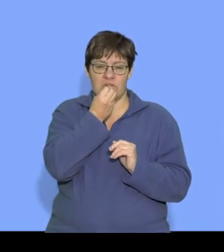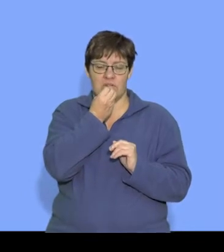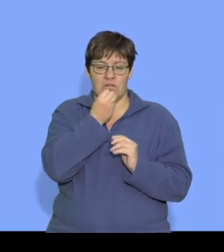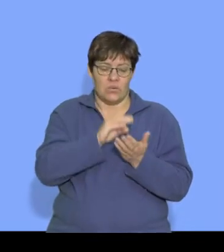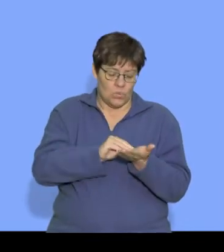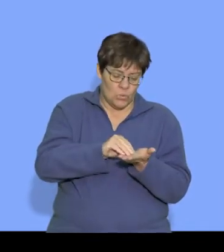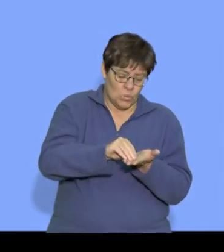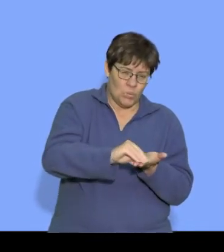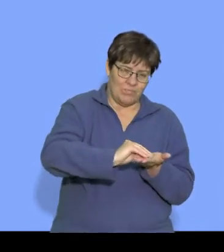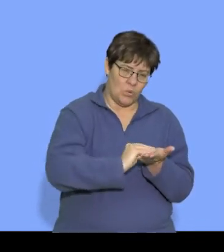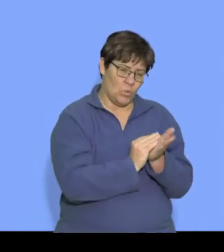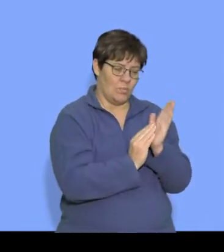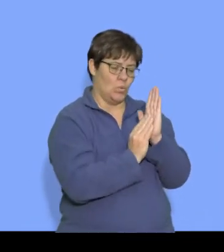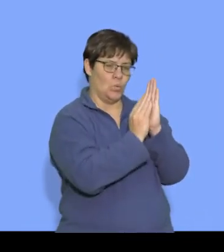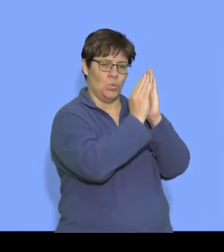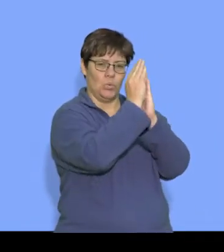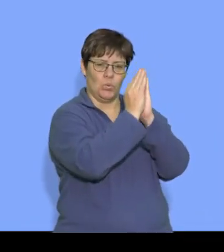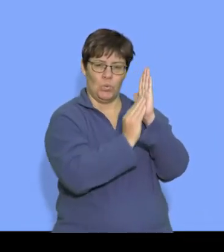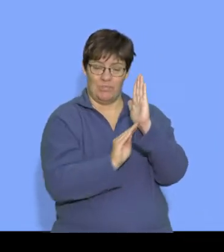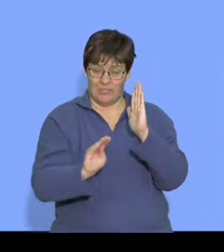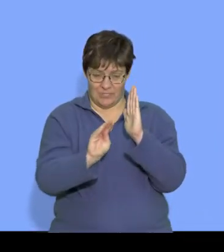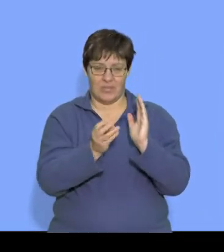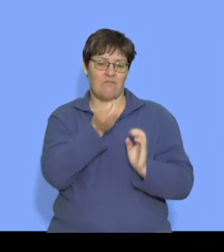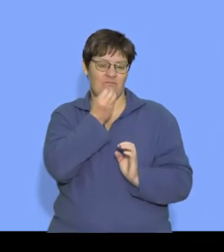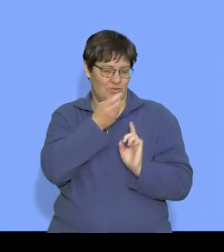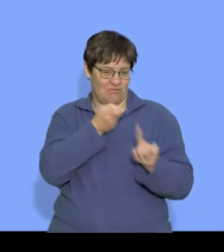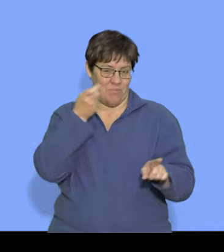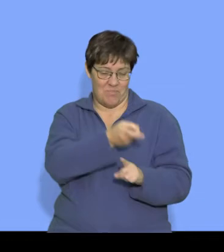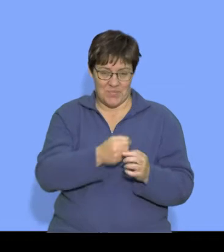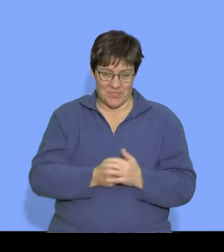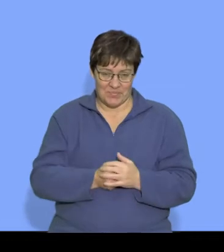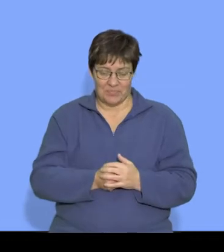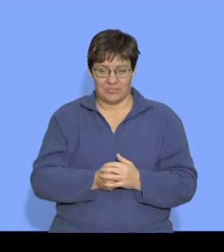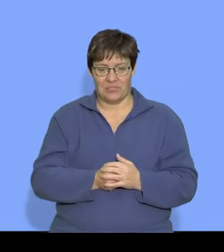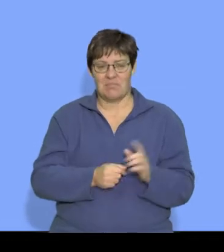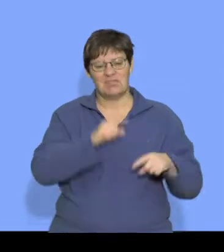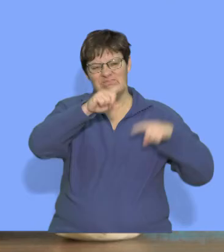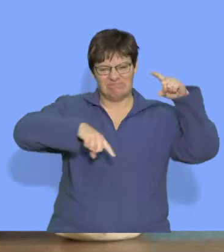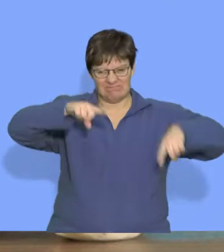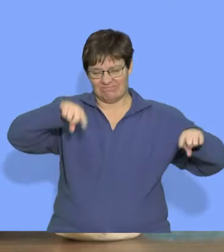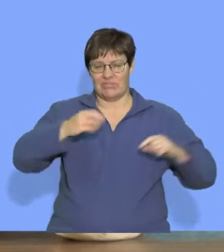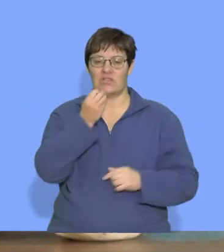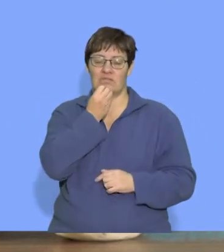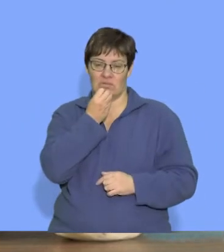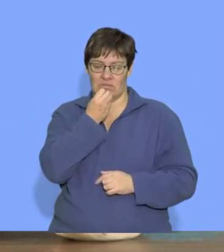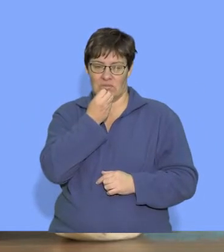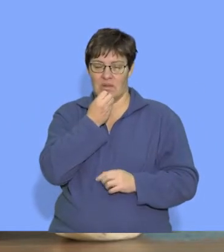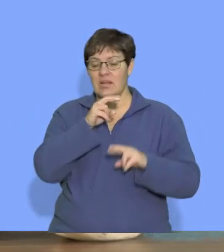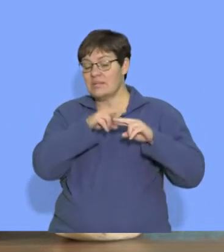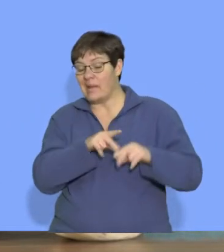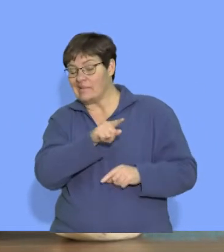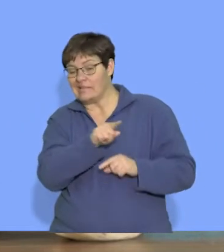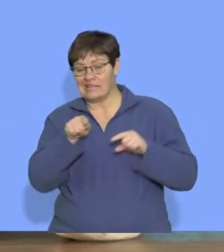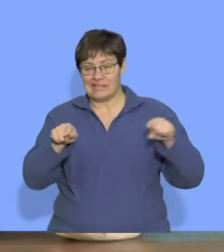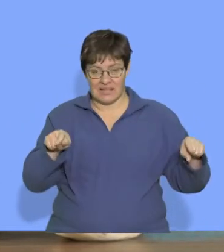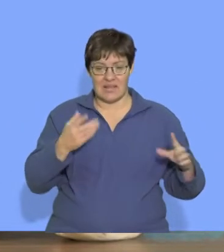nutrients from the floors of the seabed, and in that they extract the nutrients. So that is the different modes of feeding based